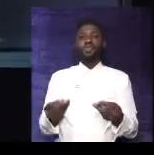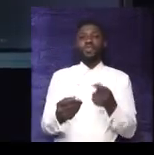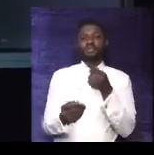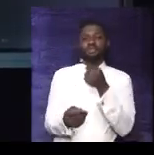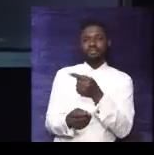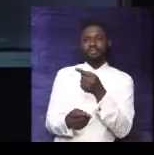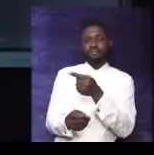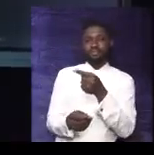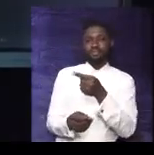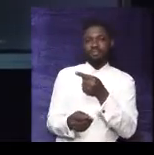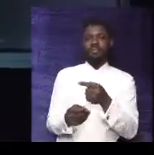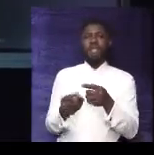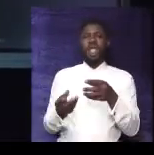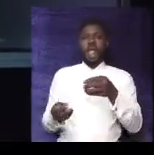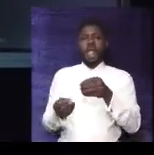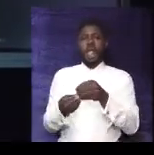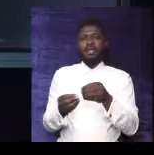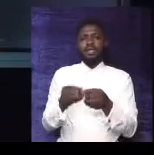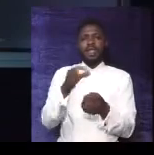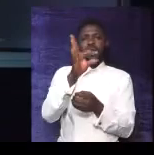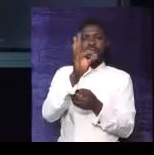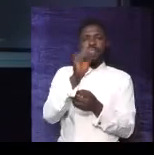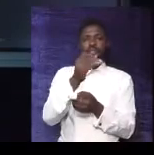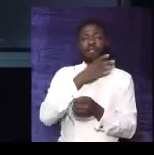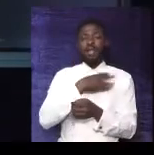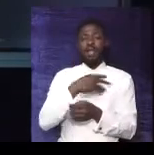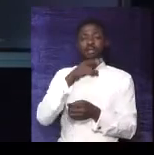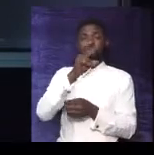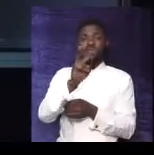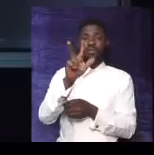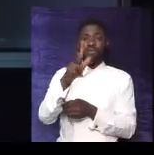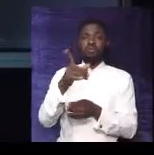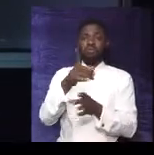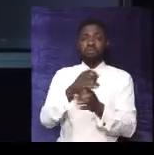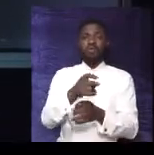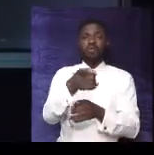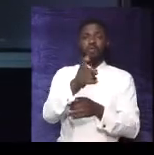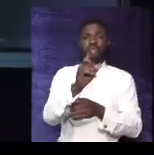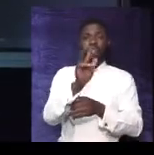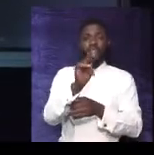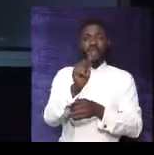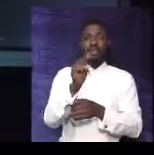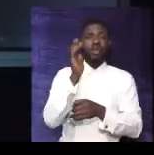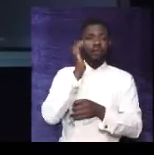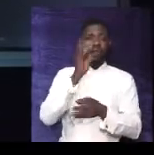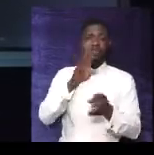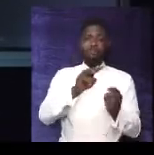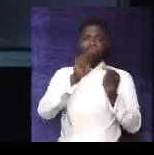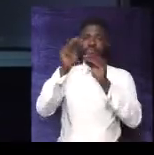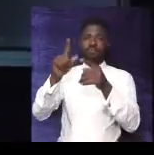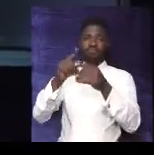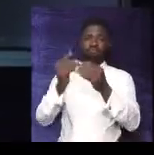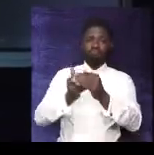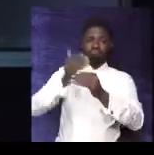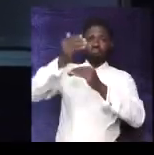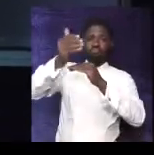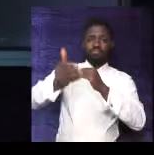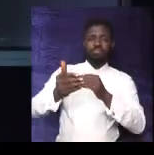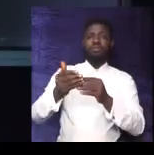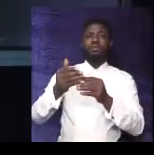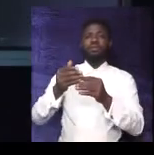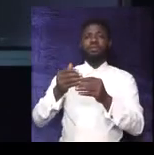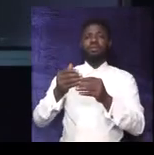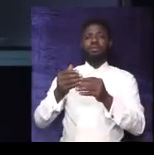solve this. So adding 90 and 23, you get 113, which you will have to move to the right